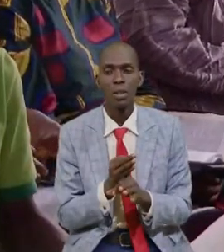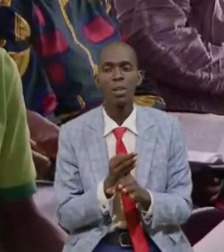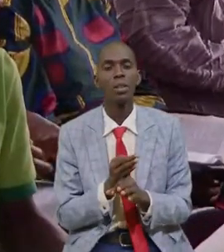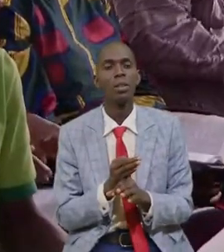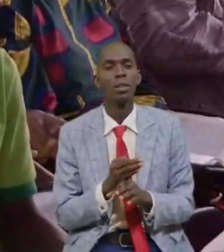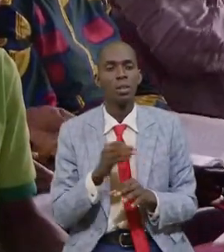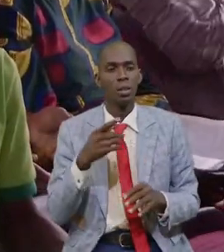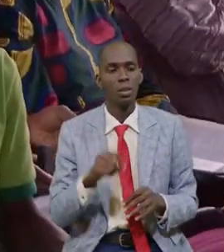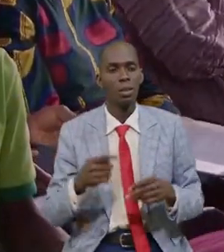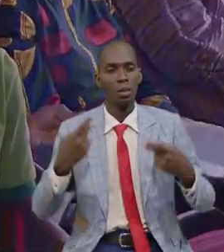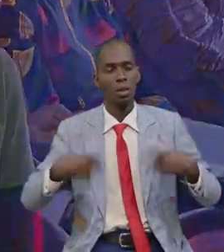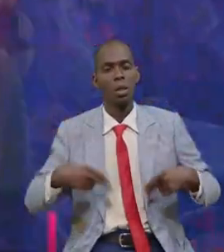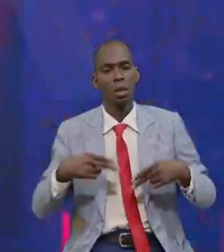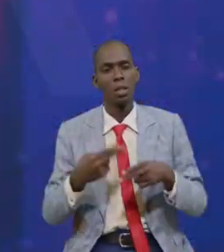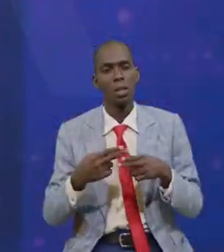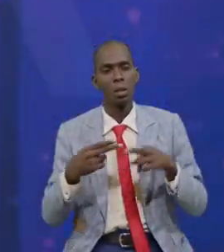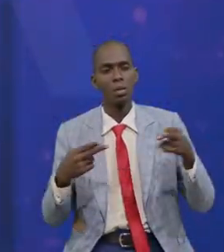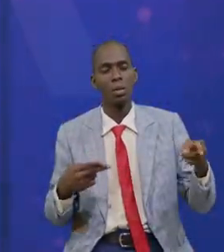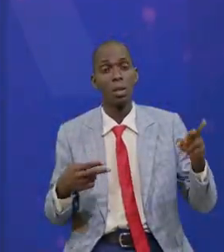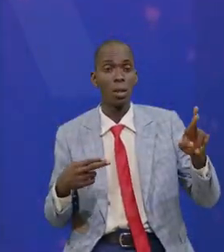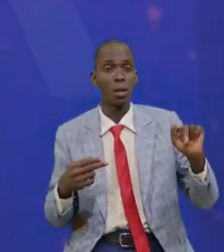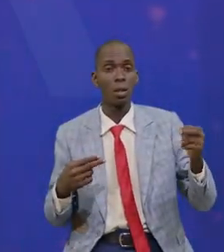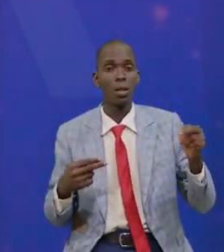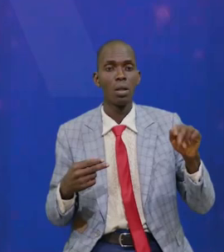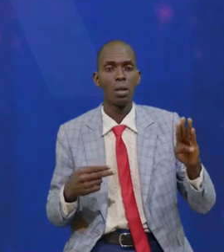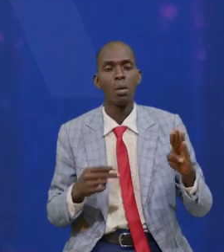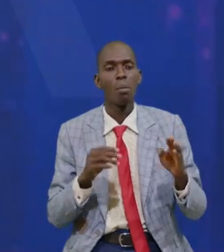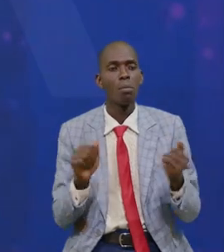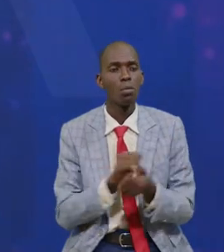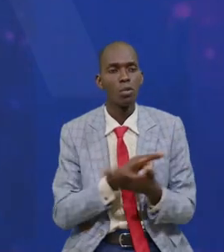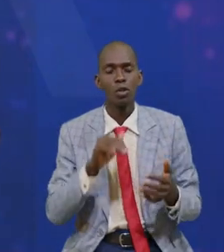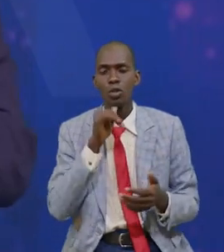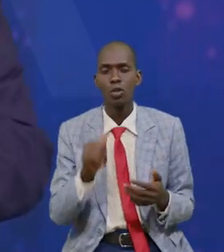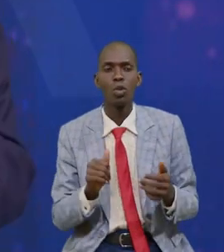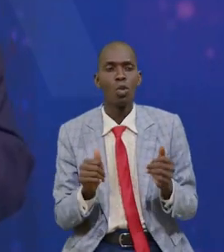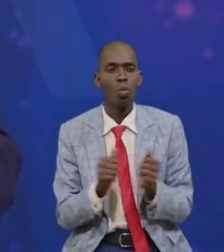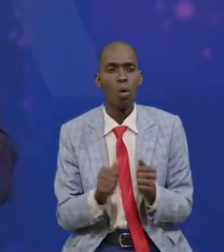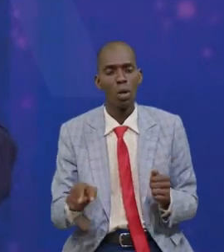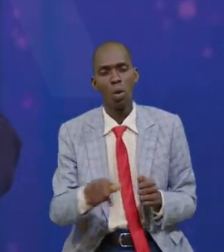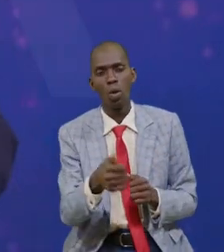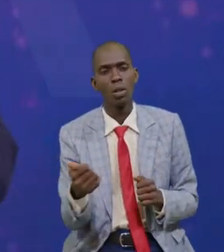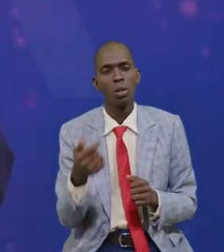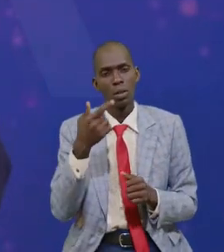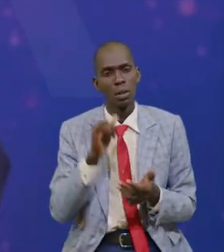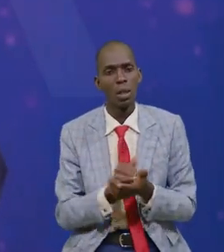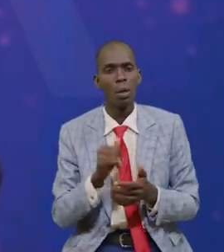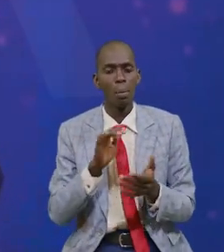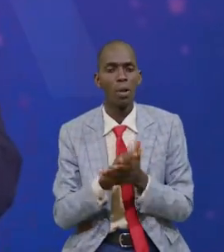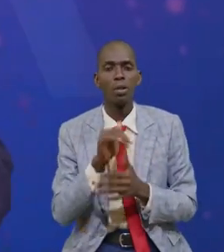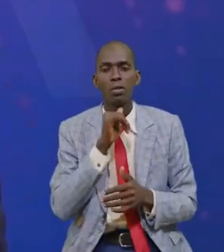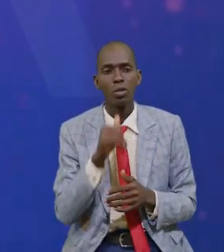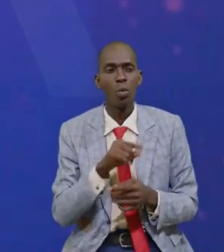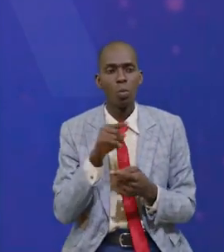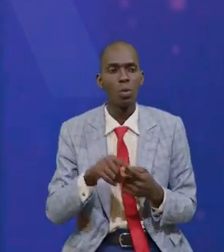them that believe not when she had received the spies with